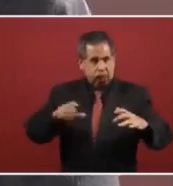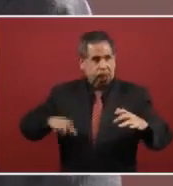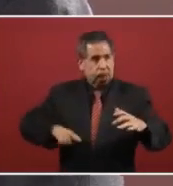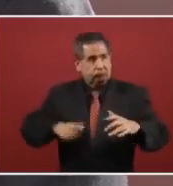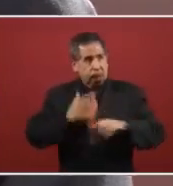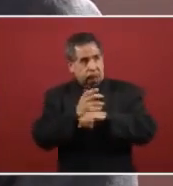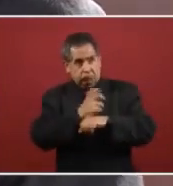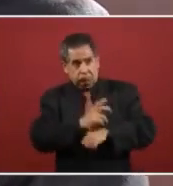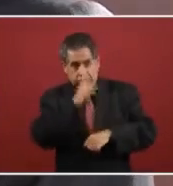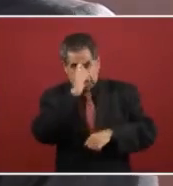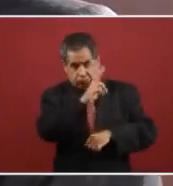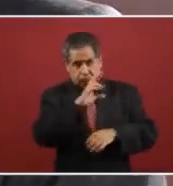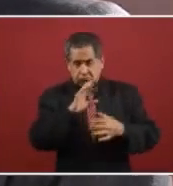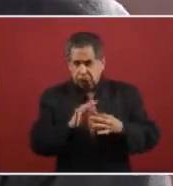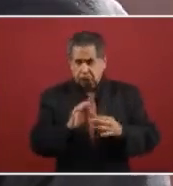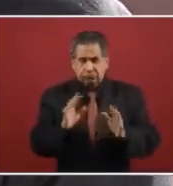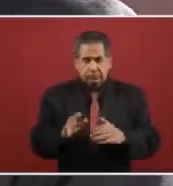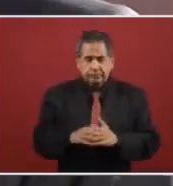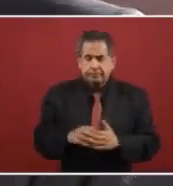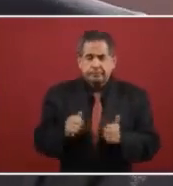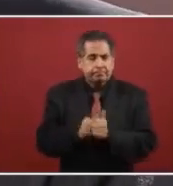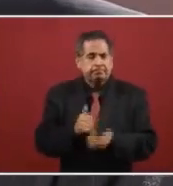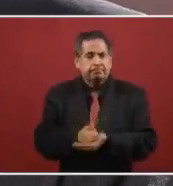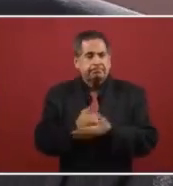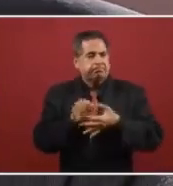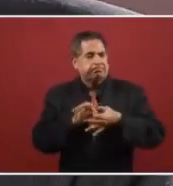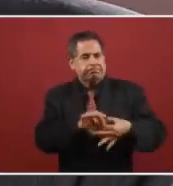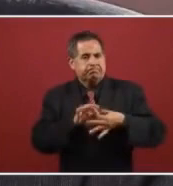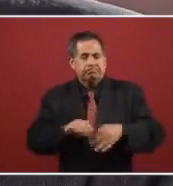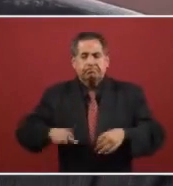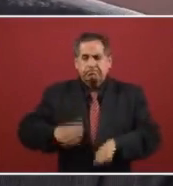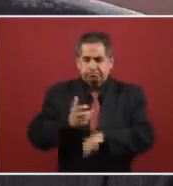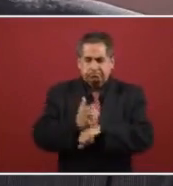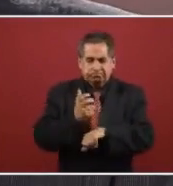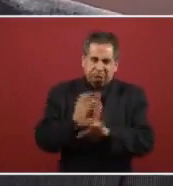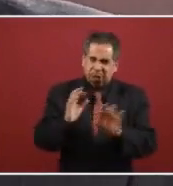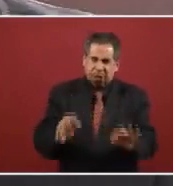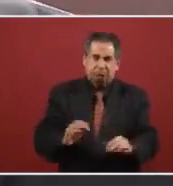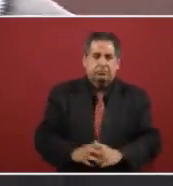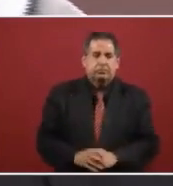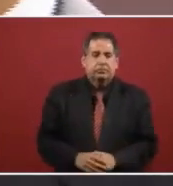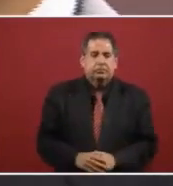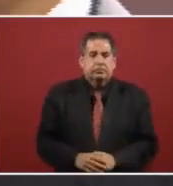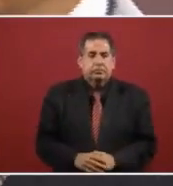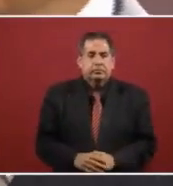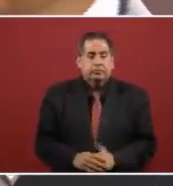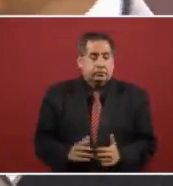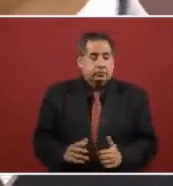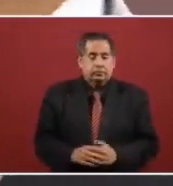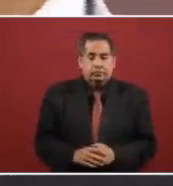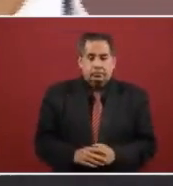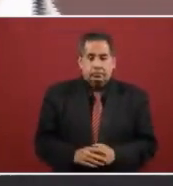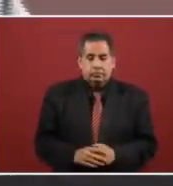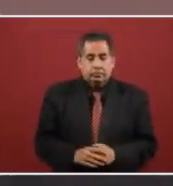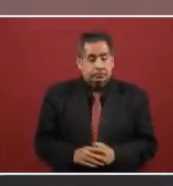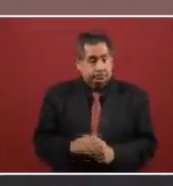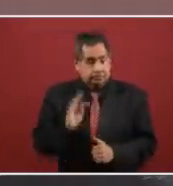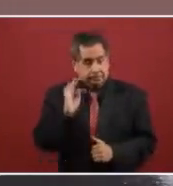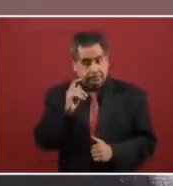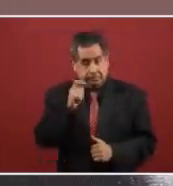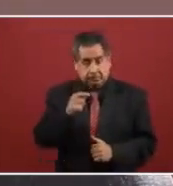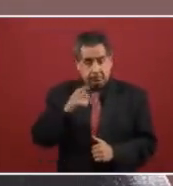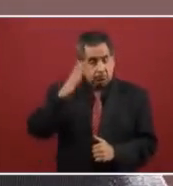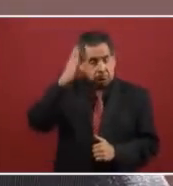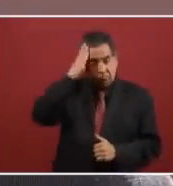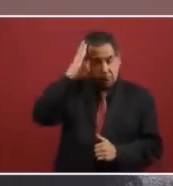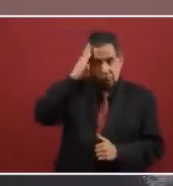politics Estados Unidos with the United y de States cooperación. and cooperation. Porque cuando Because se when está they are dirigentes